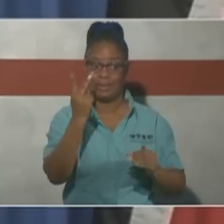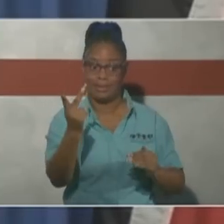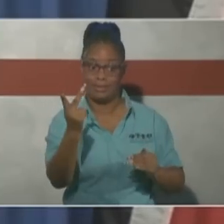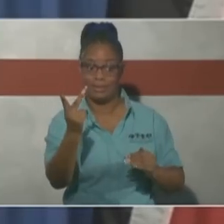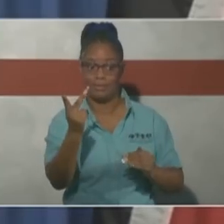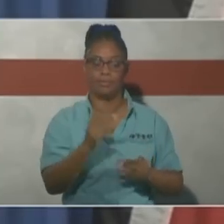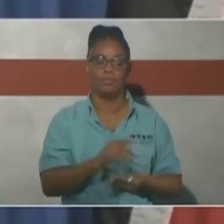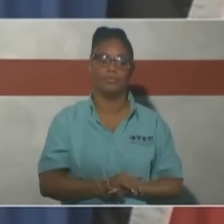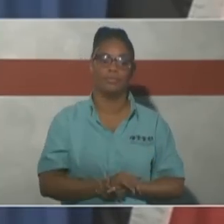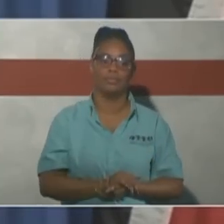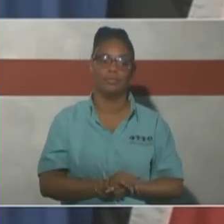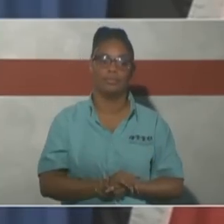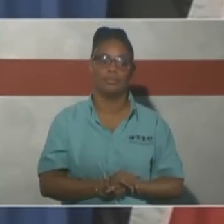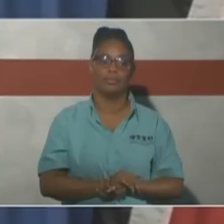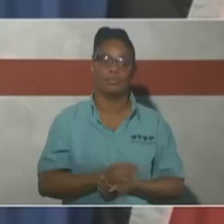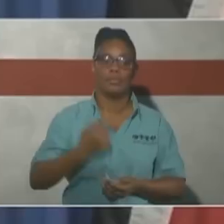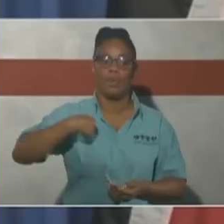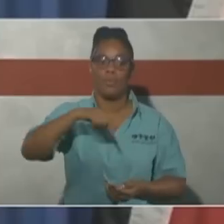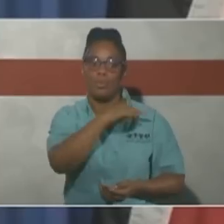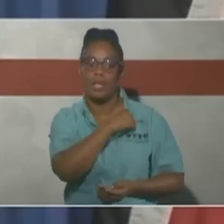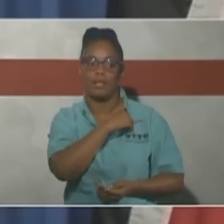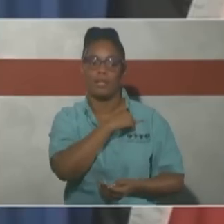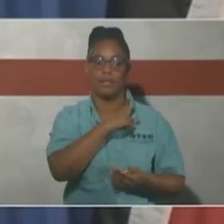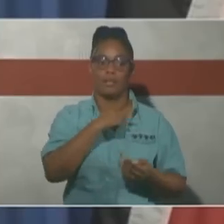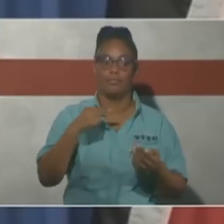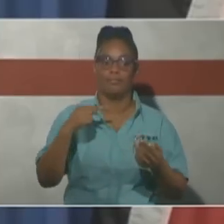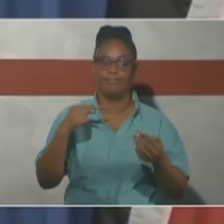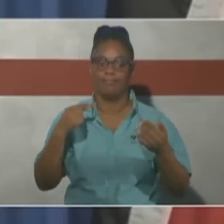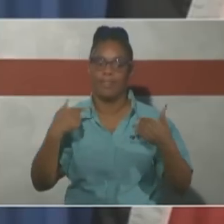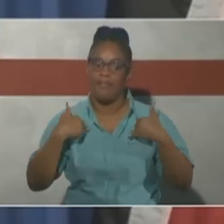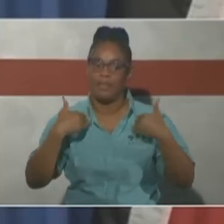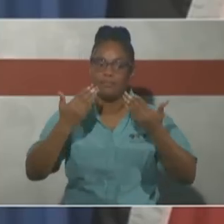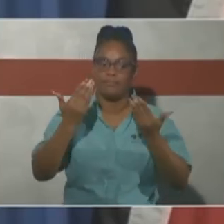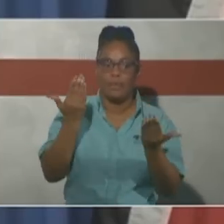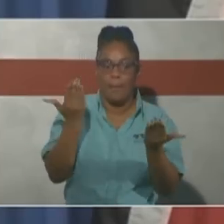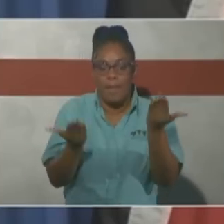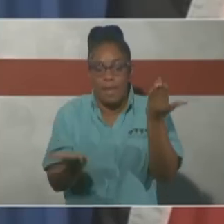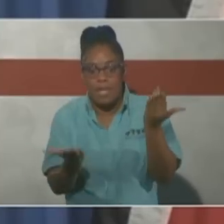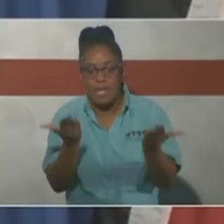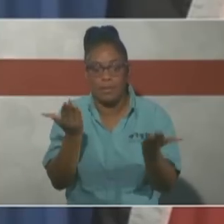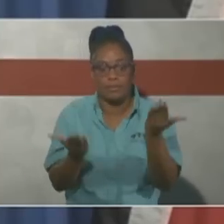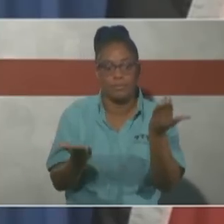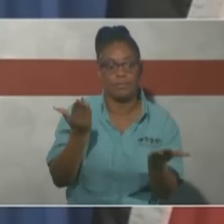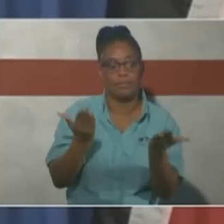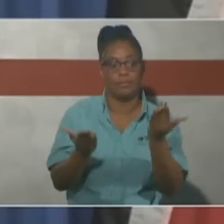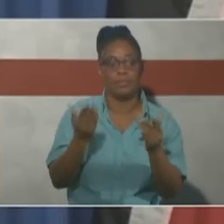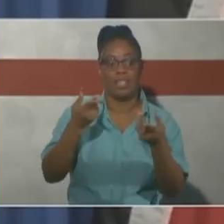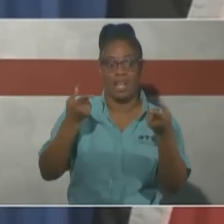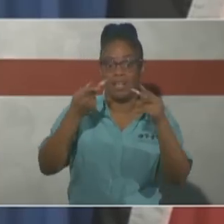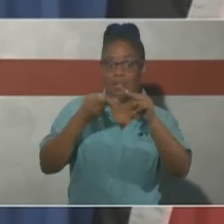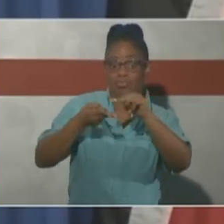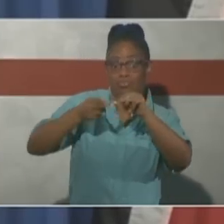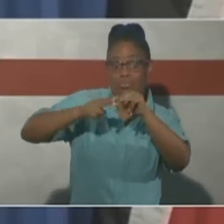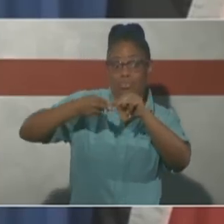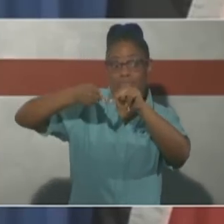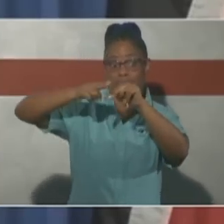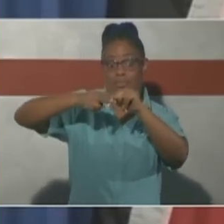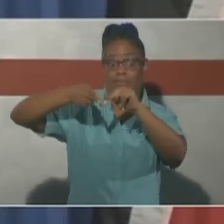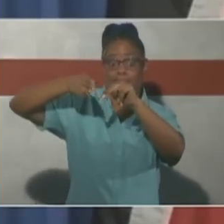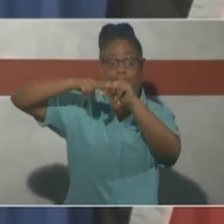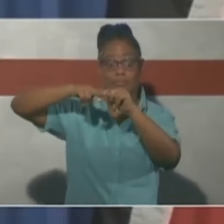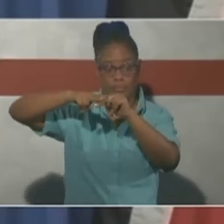However, you would have seen from the data presented by Dr.